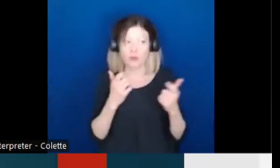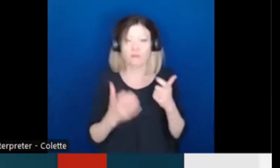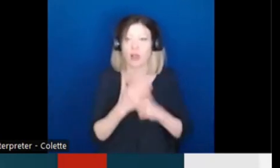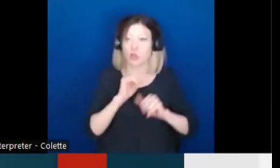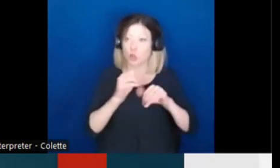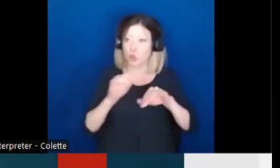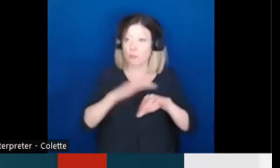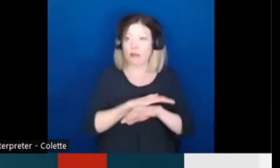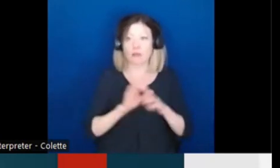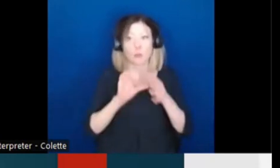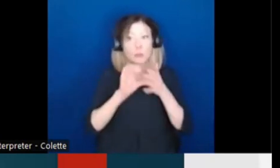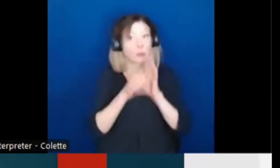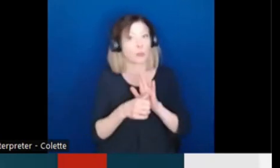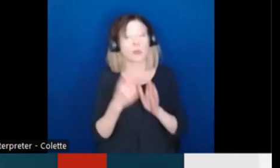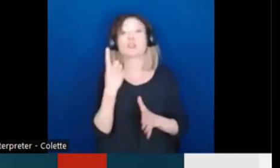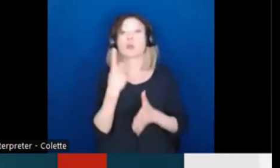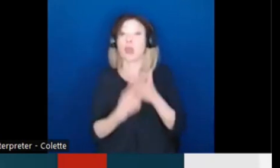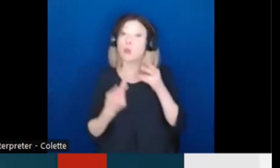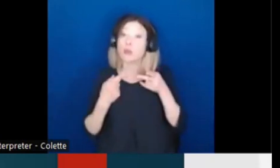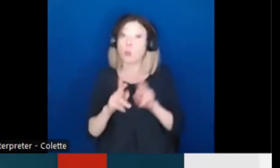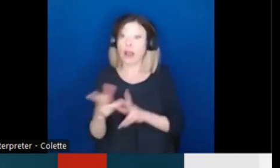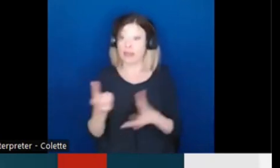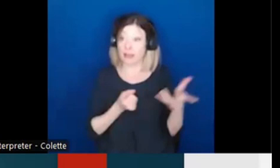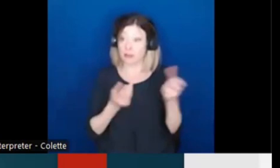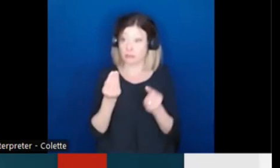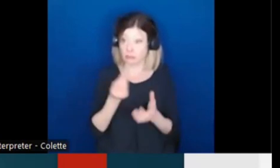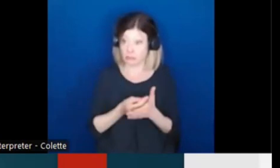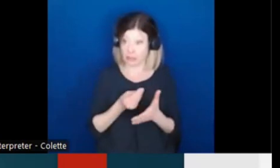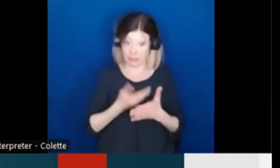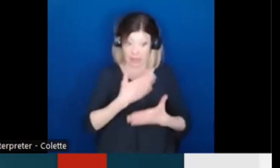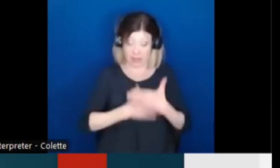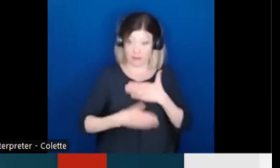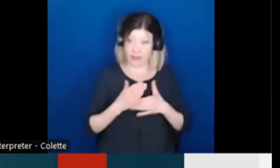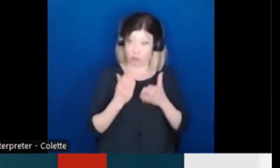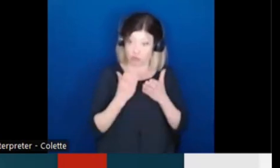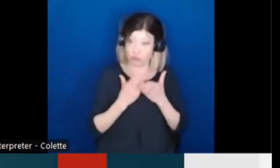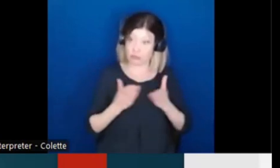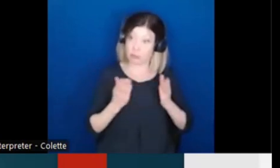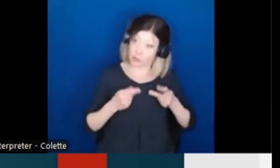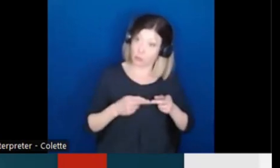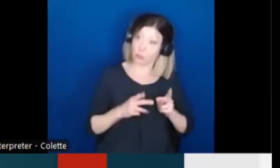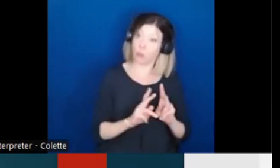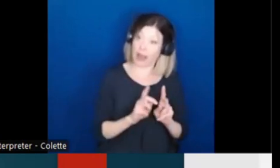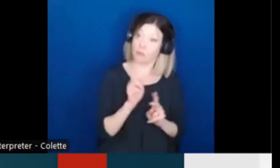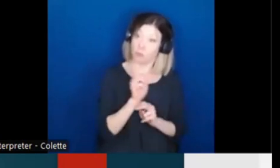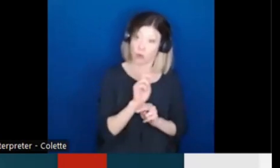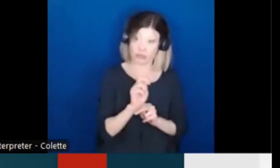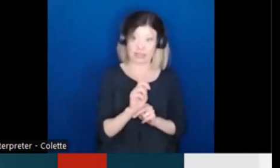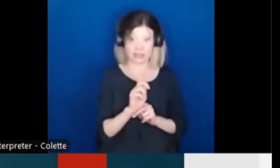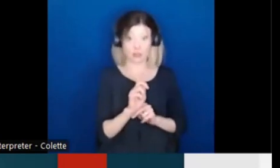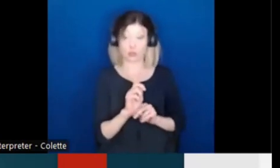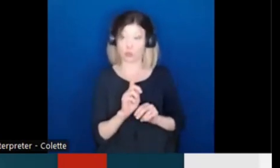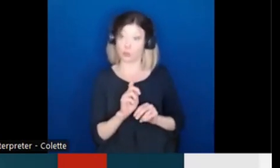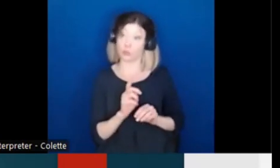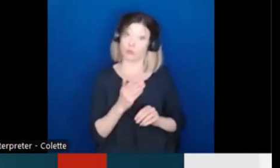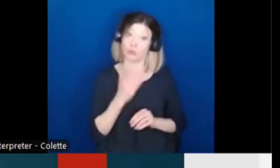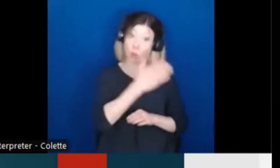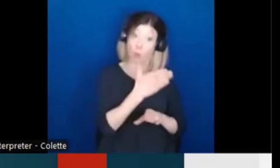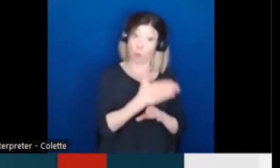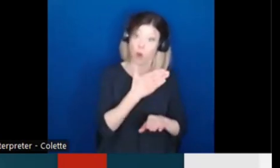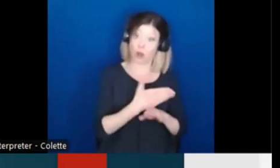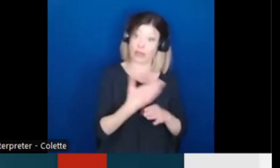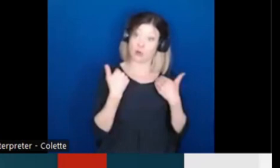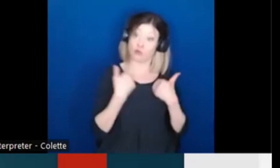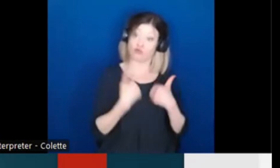living and be respectable was to be a governess. So a governess would live with a rich family and teach the girls, or possibly